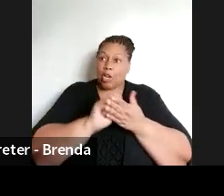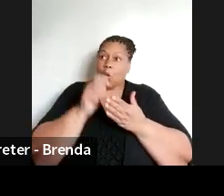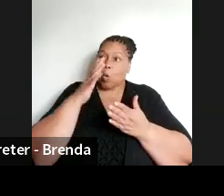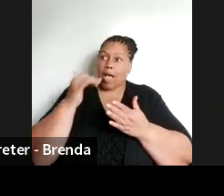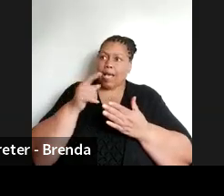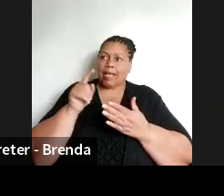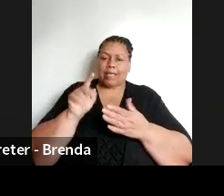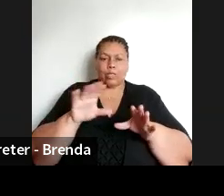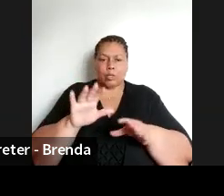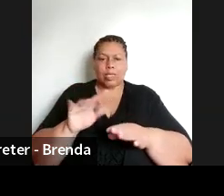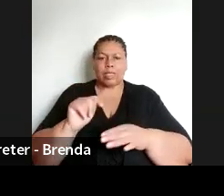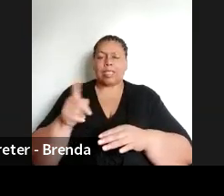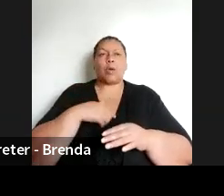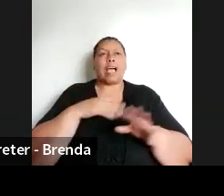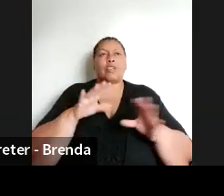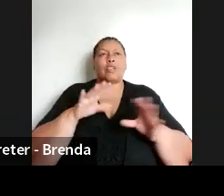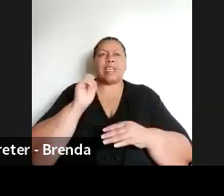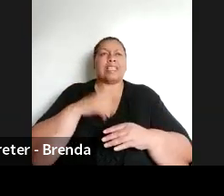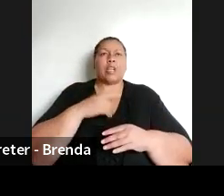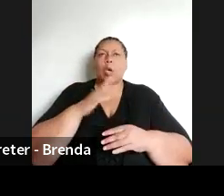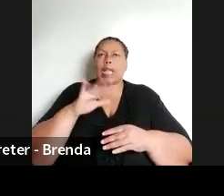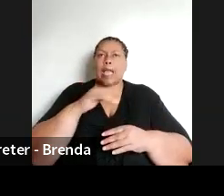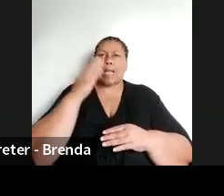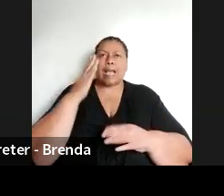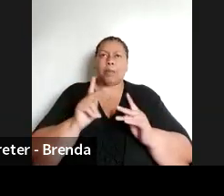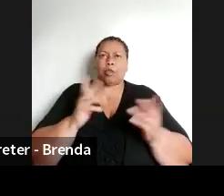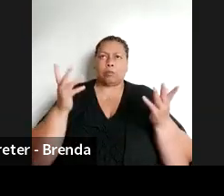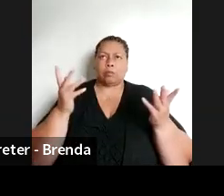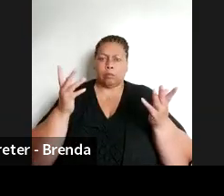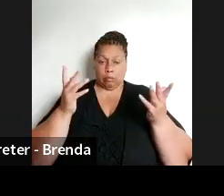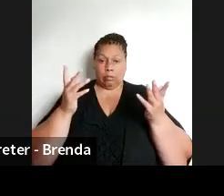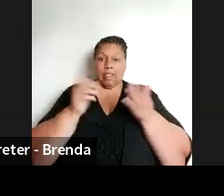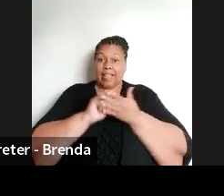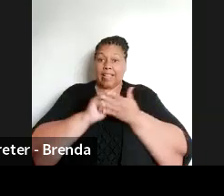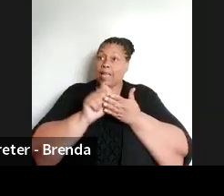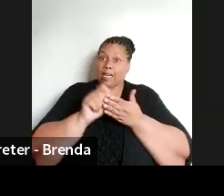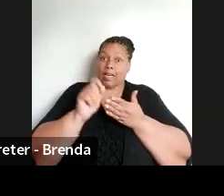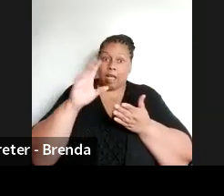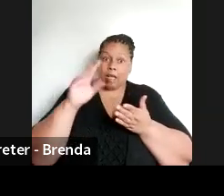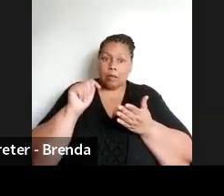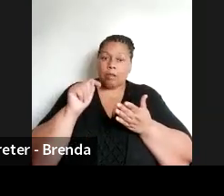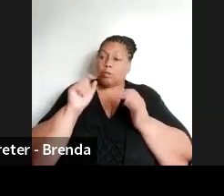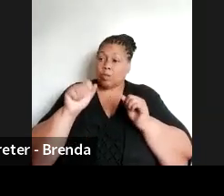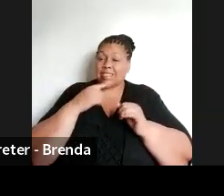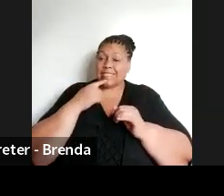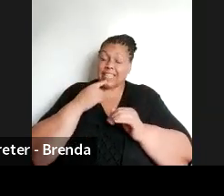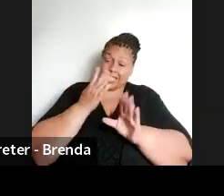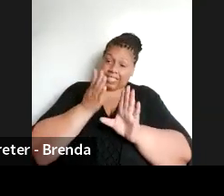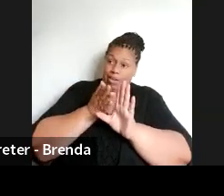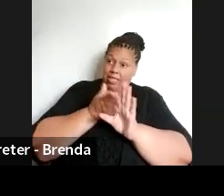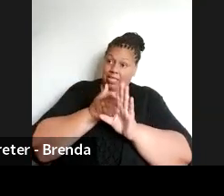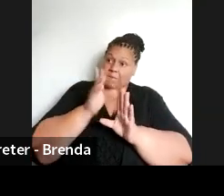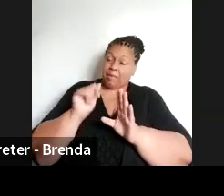did it because I don't like Black people. And then they're just like, well, you can say that psychiatric disability played a role,